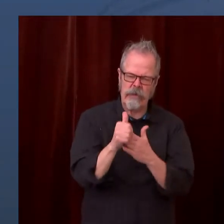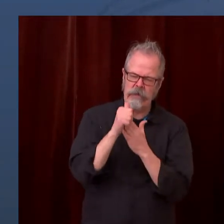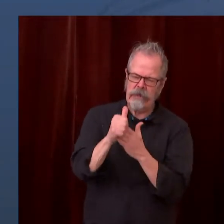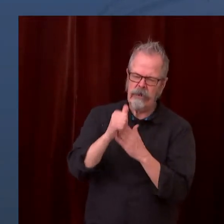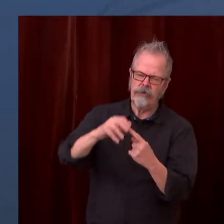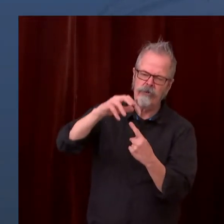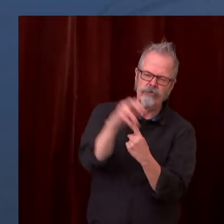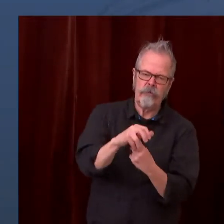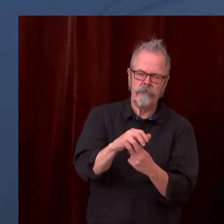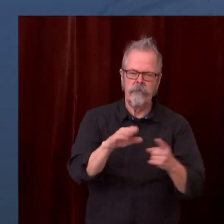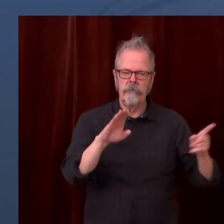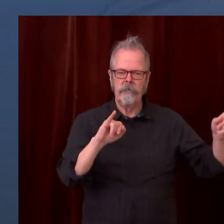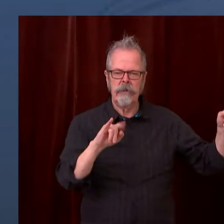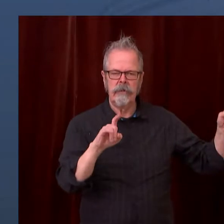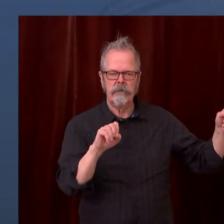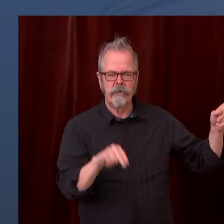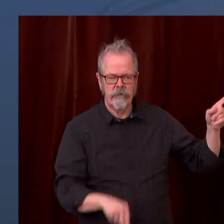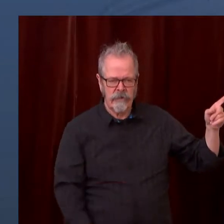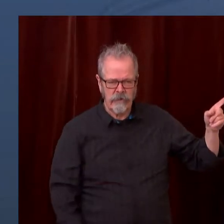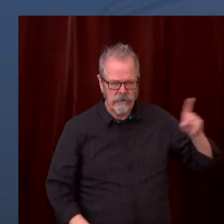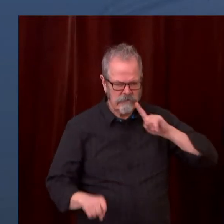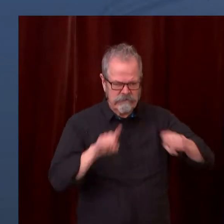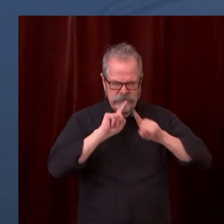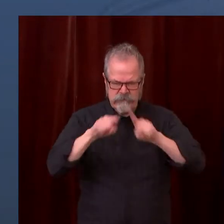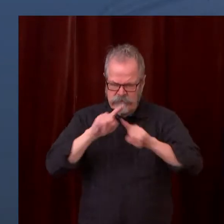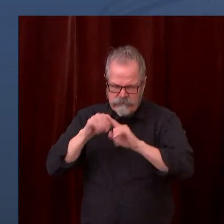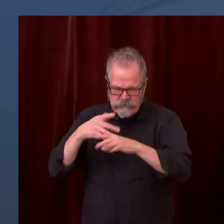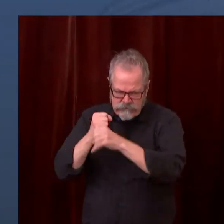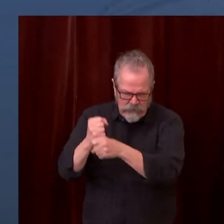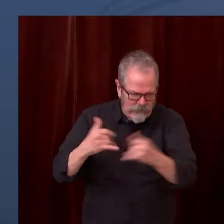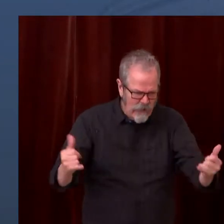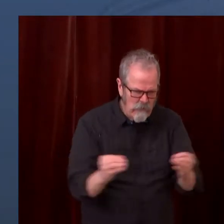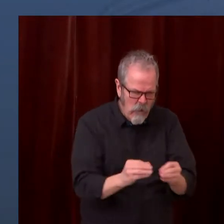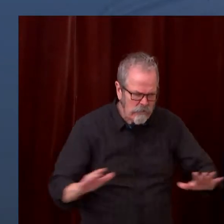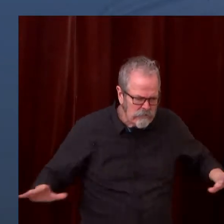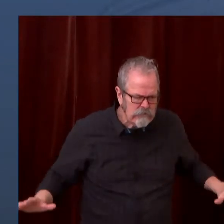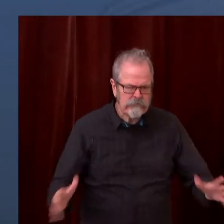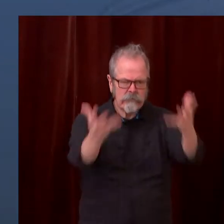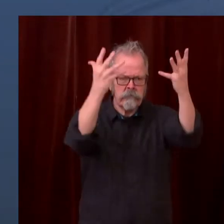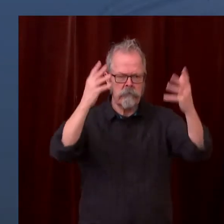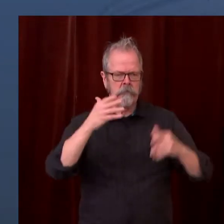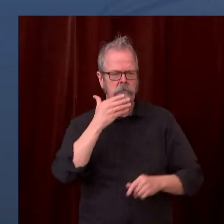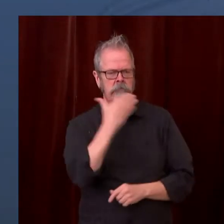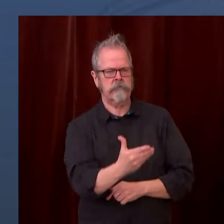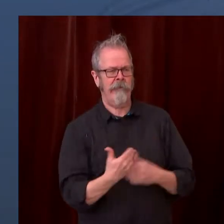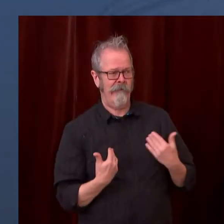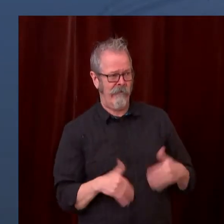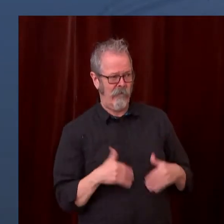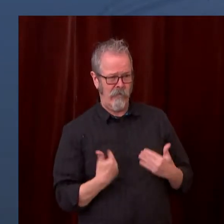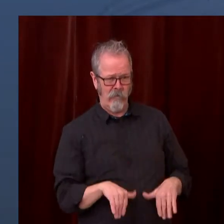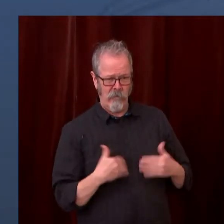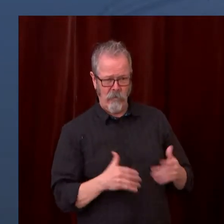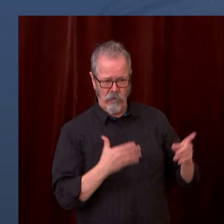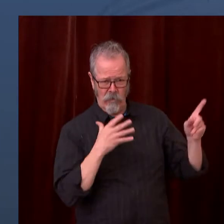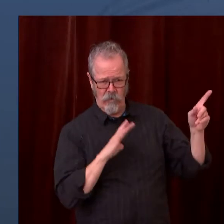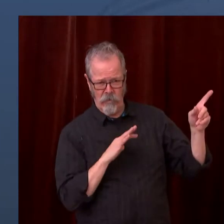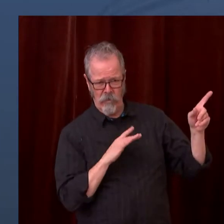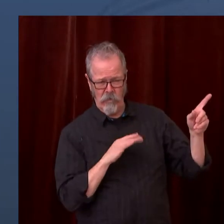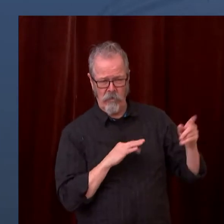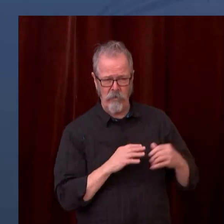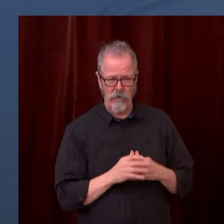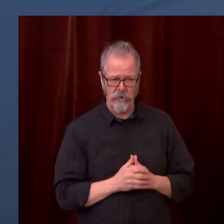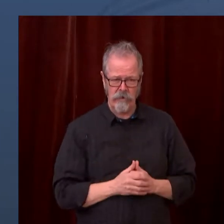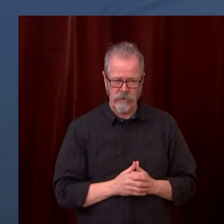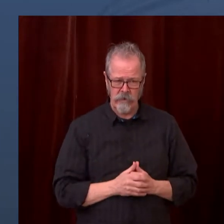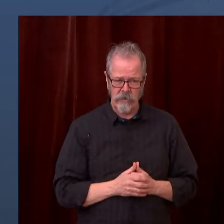And our access is going up by hundreds of millions of doses, above what the previous occupant of the White House had even